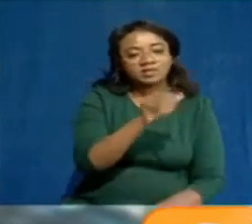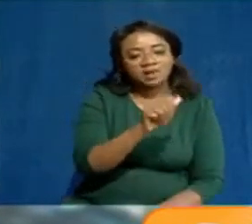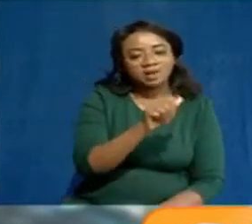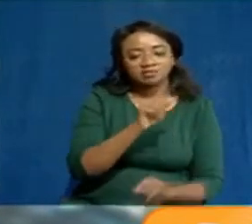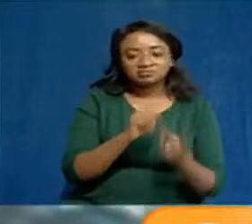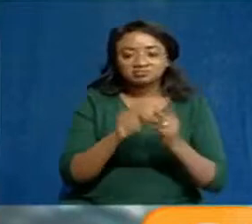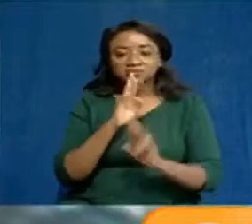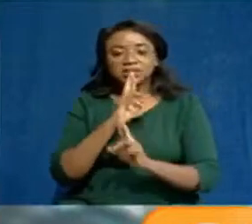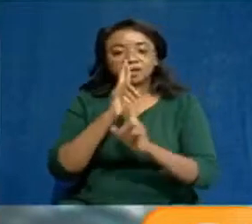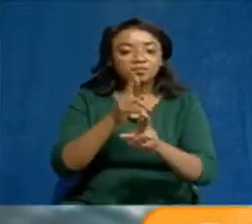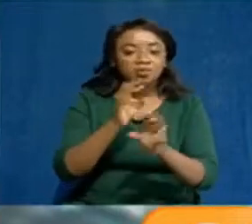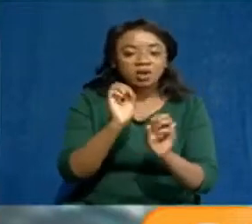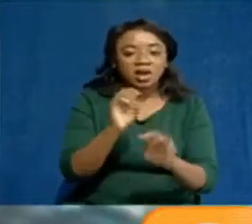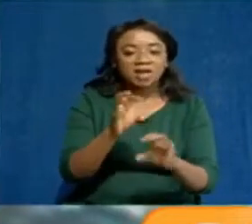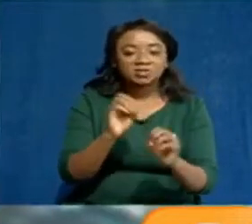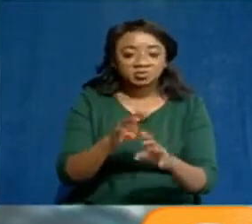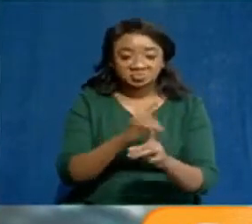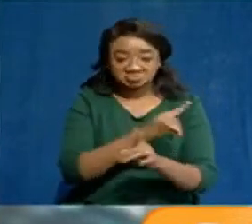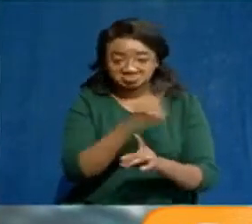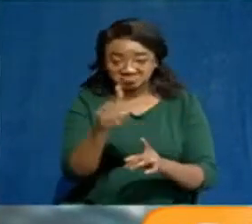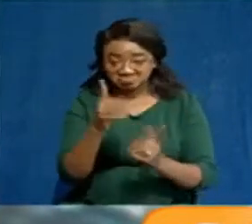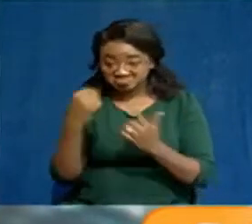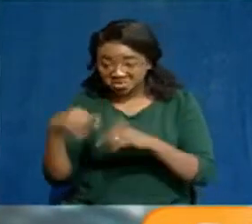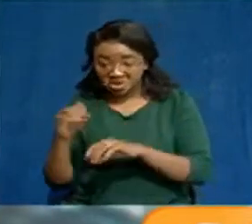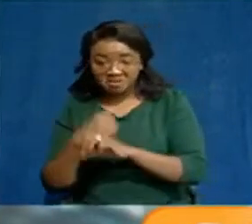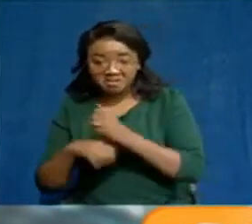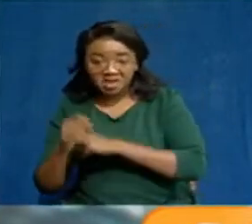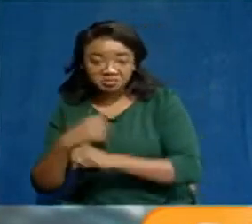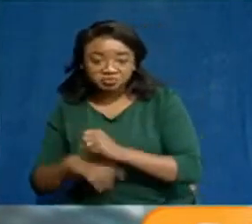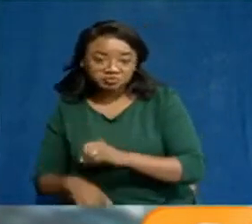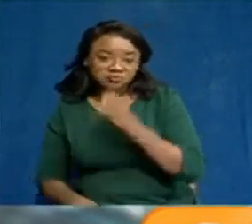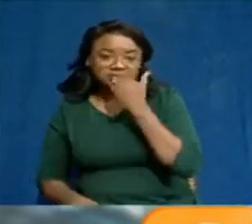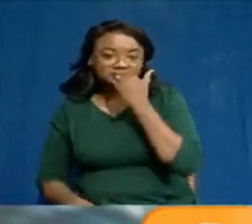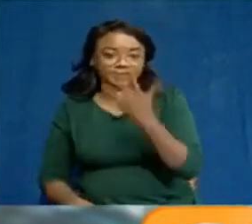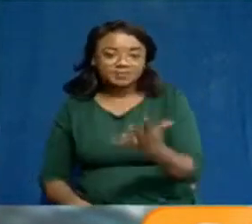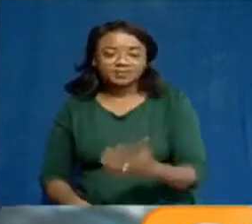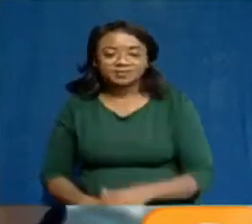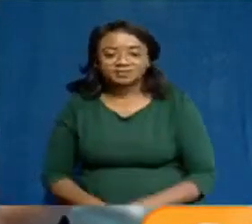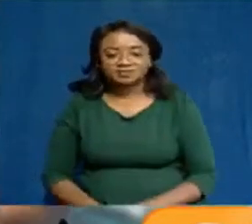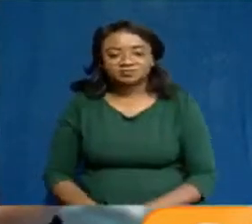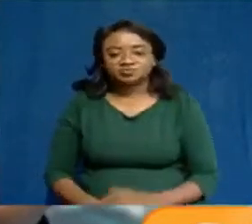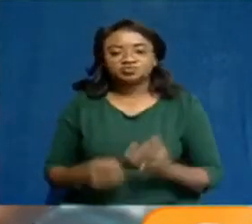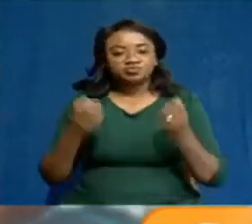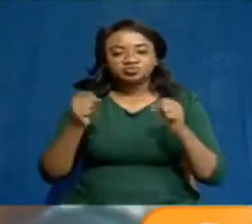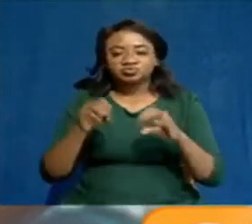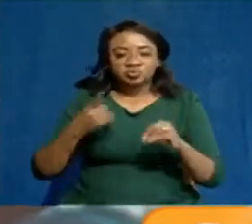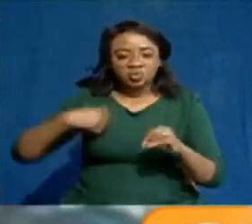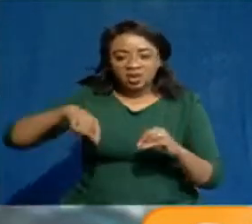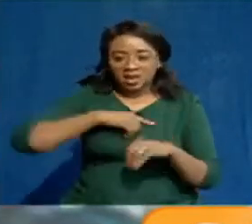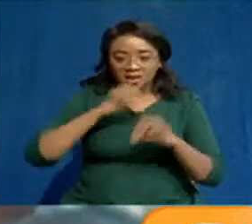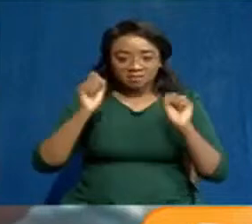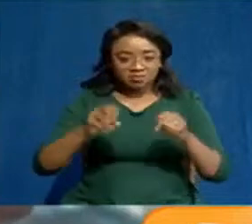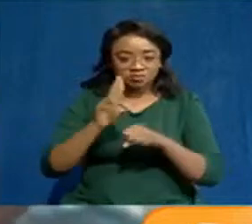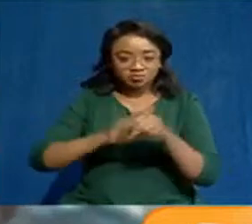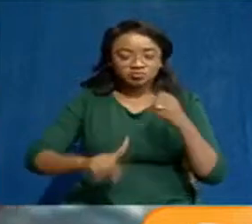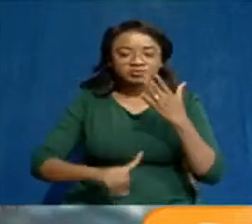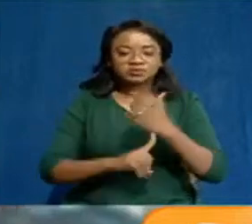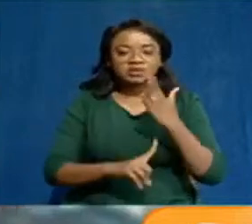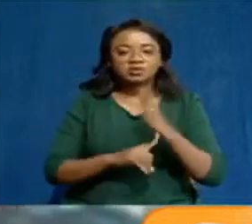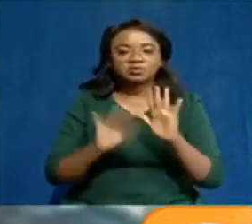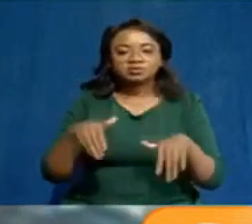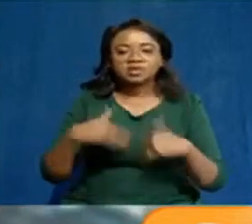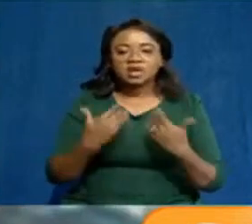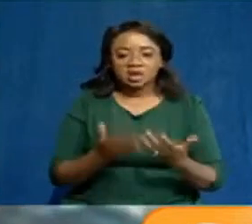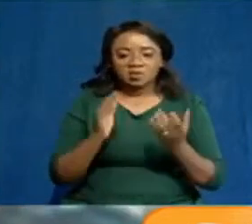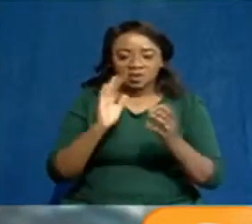taking action. People don't want to be accountable. Mm. How can we use technology to to support us